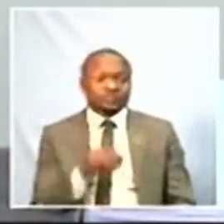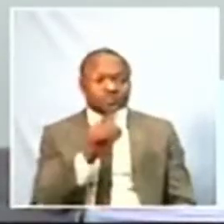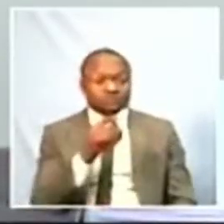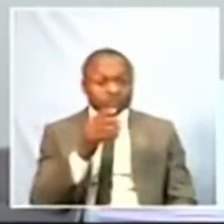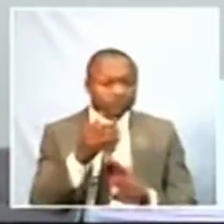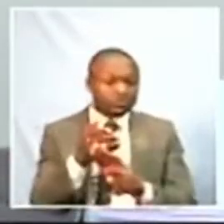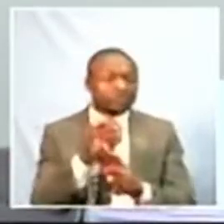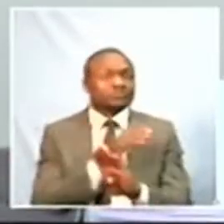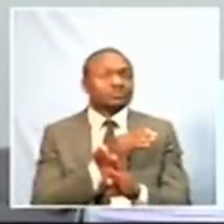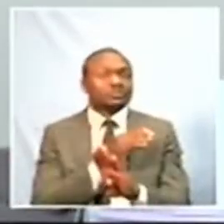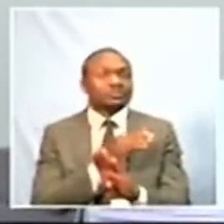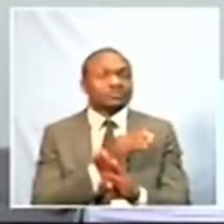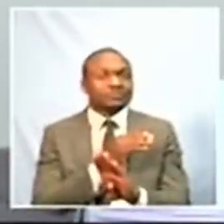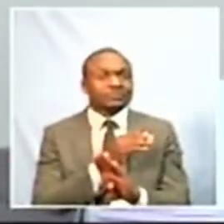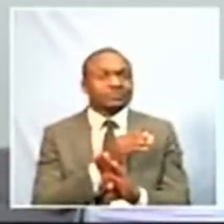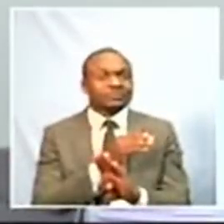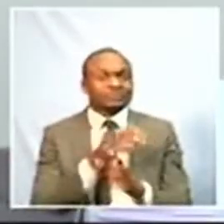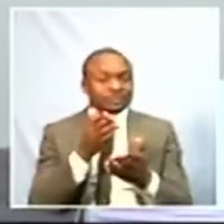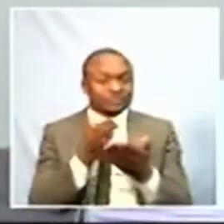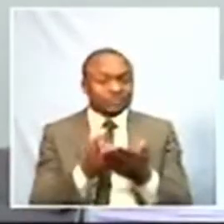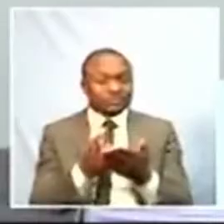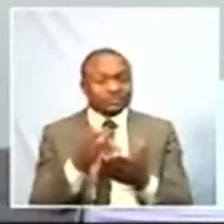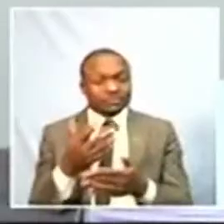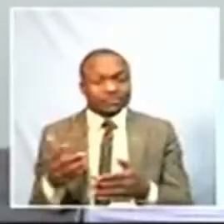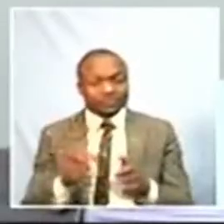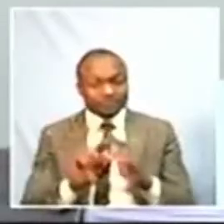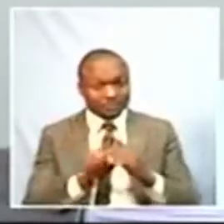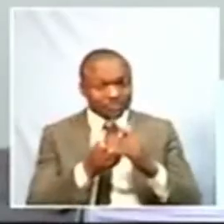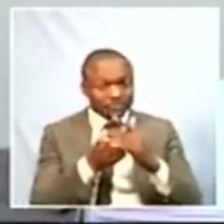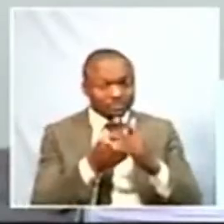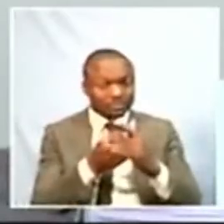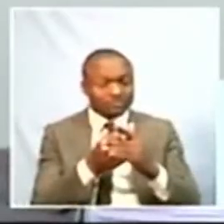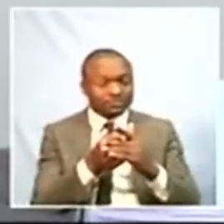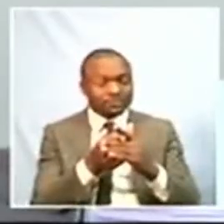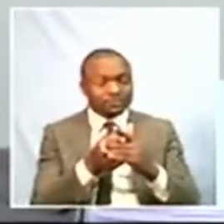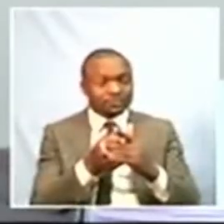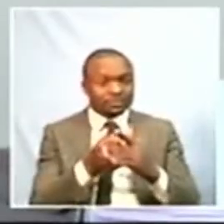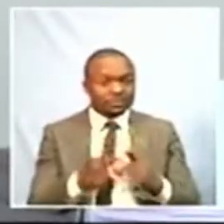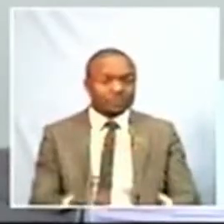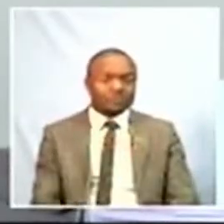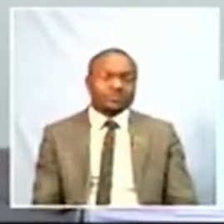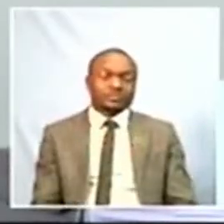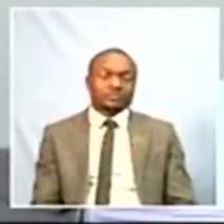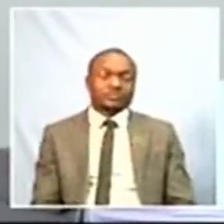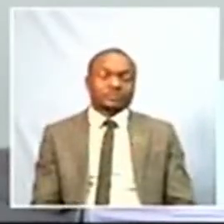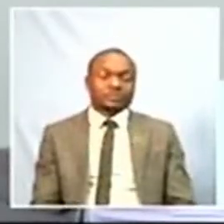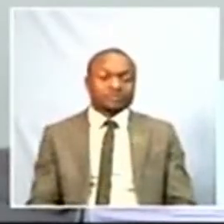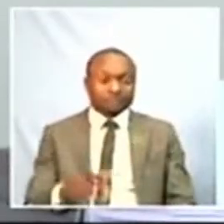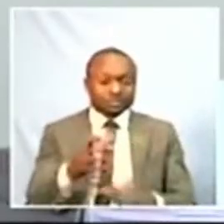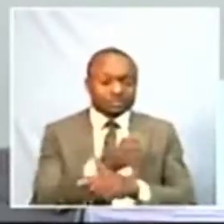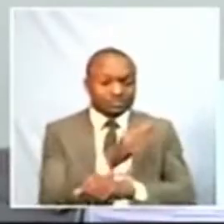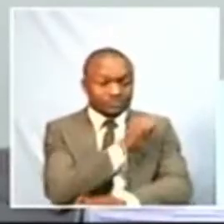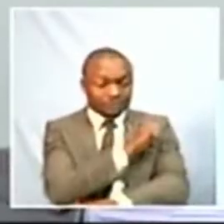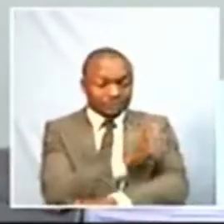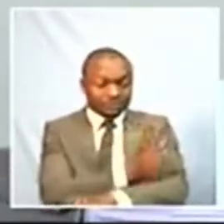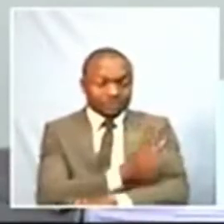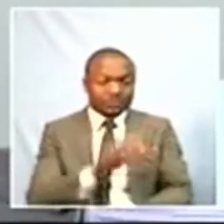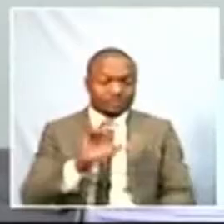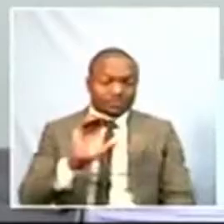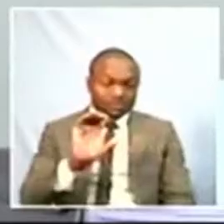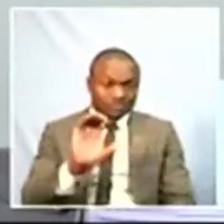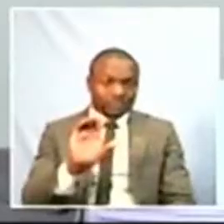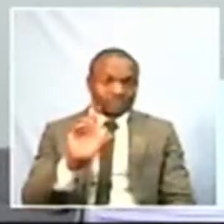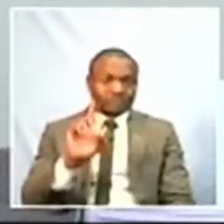before this thing started, you sought the authority from the CDFC,